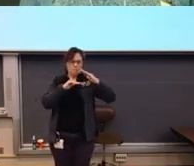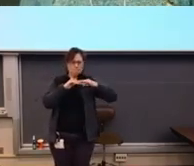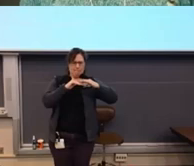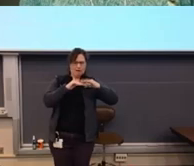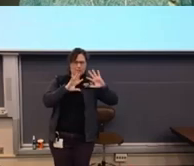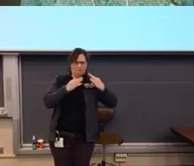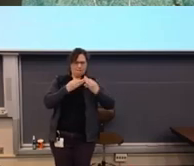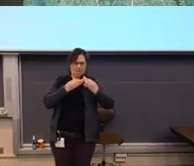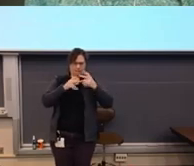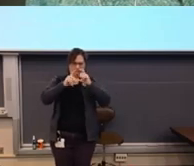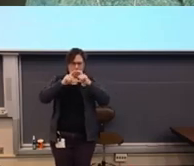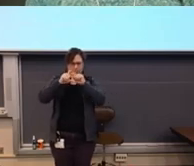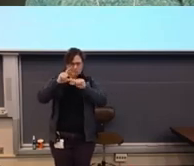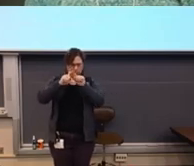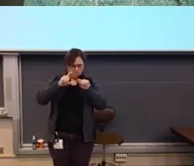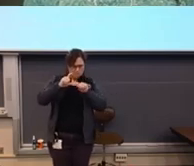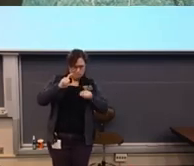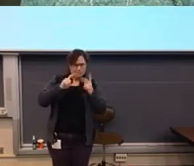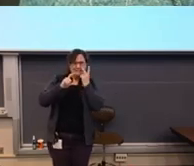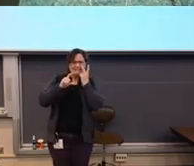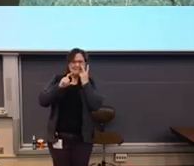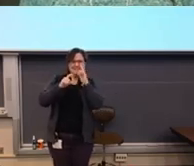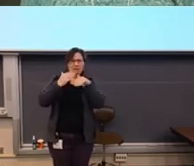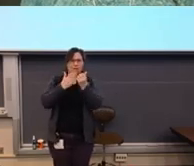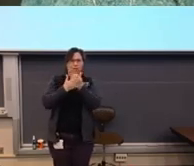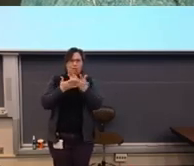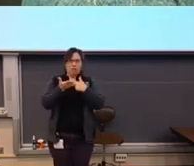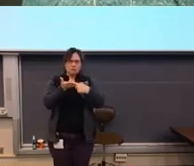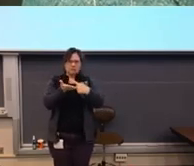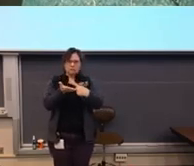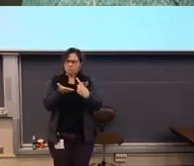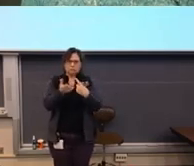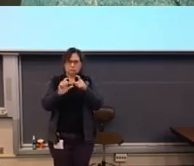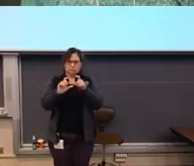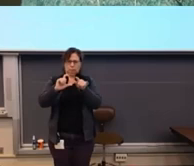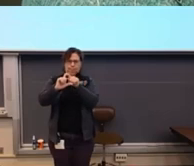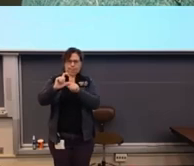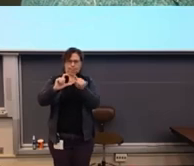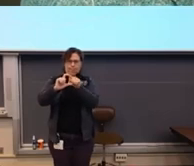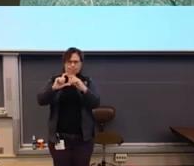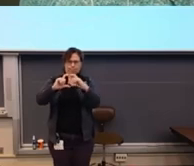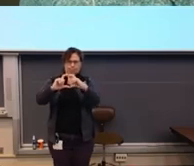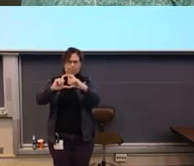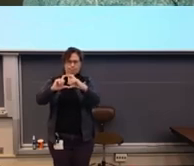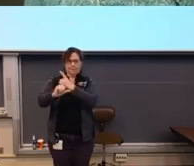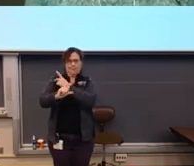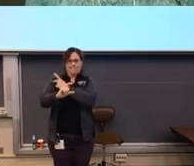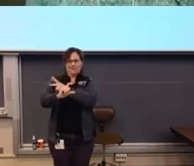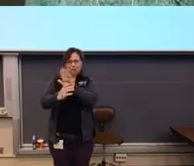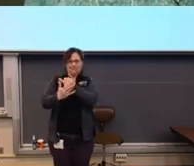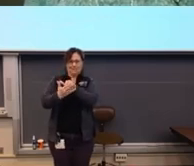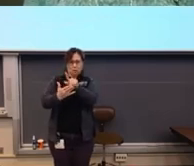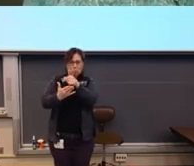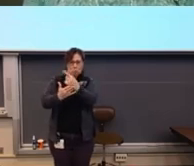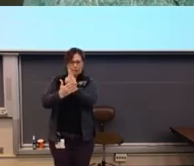caregiver, you'll notice that all the things I talked about are only focused on patient-centered care at